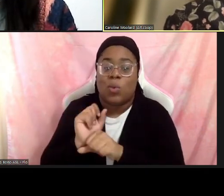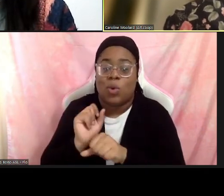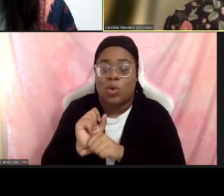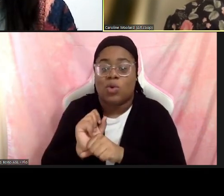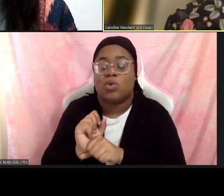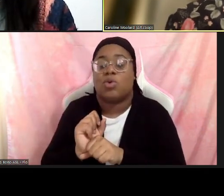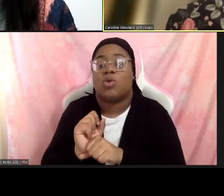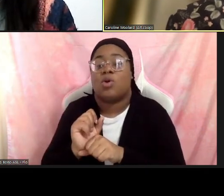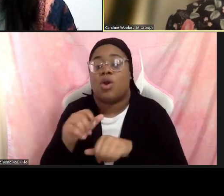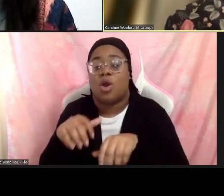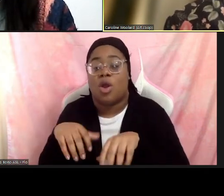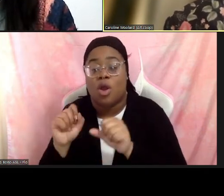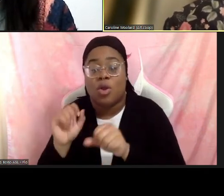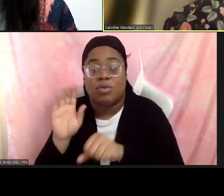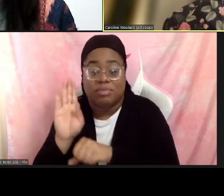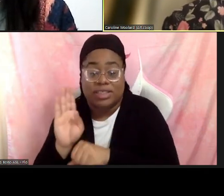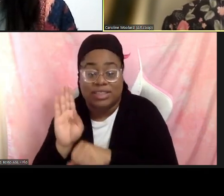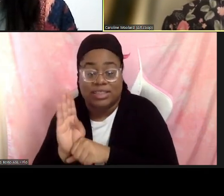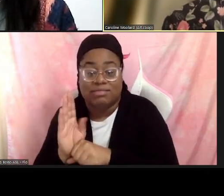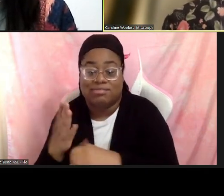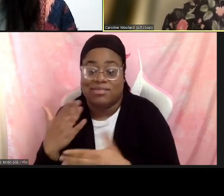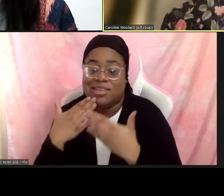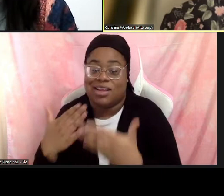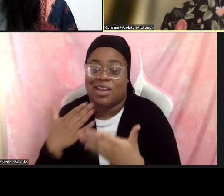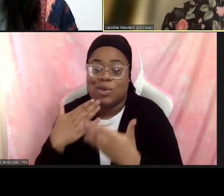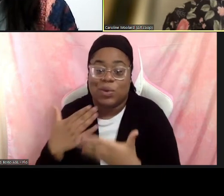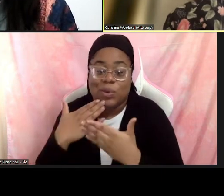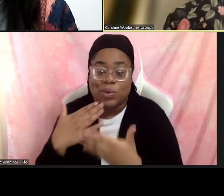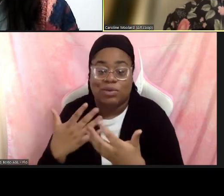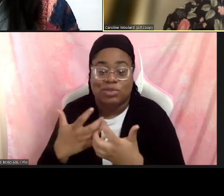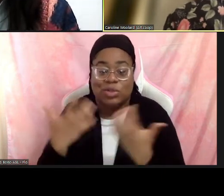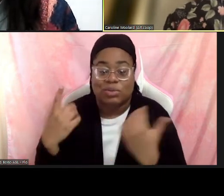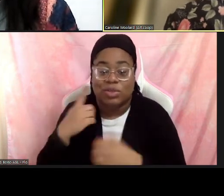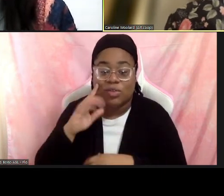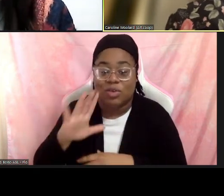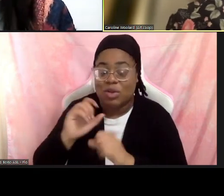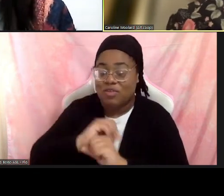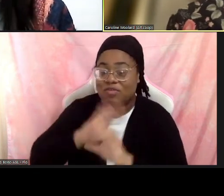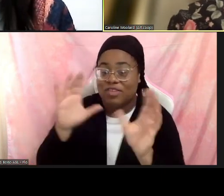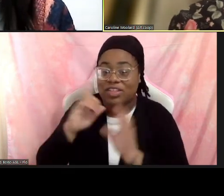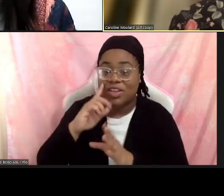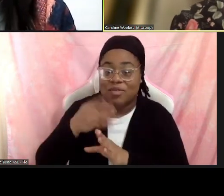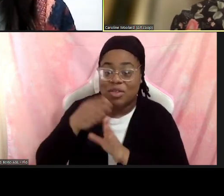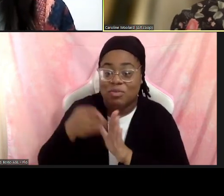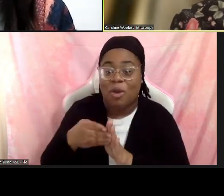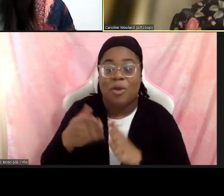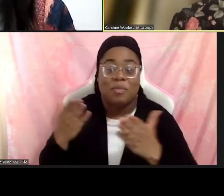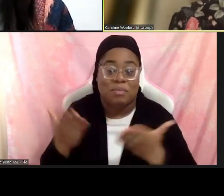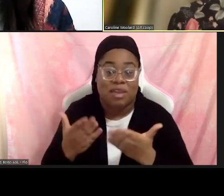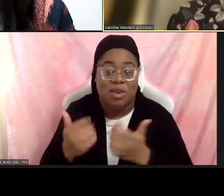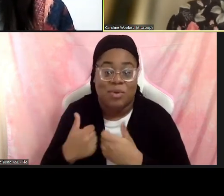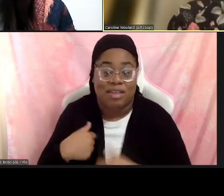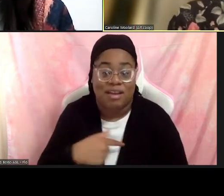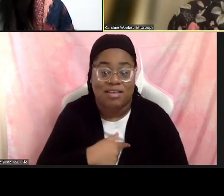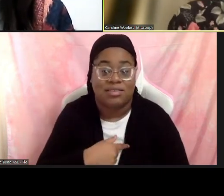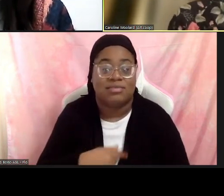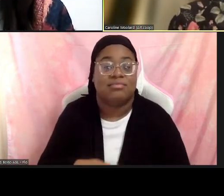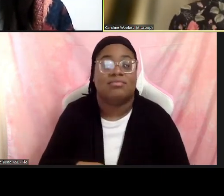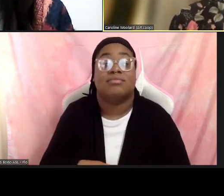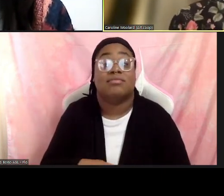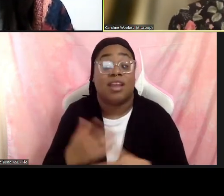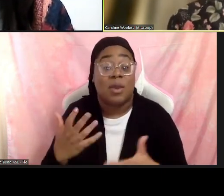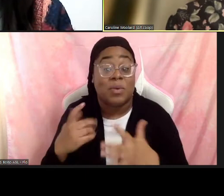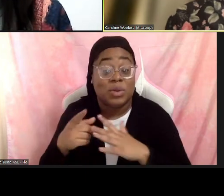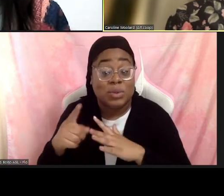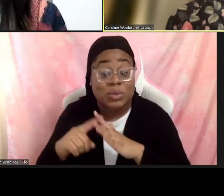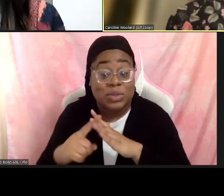businesses. Oihane, thank you so much for your vision for this program and for being here. I'd love it if you started